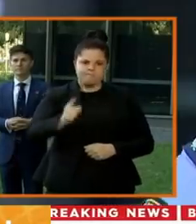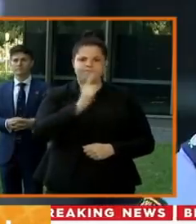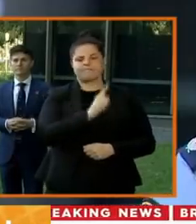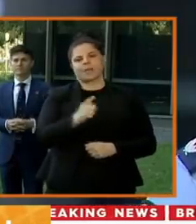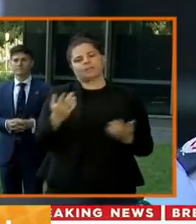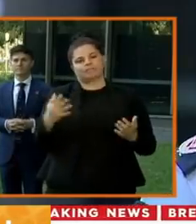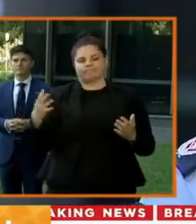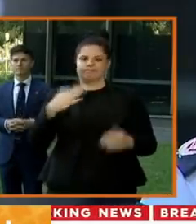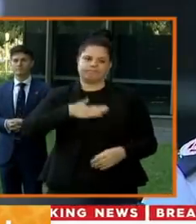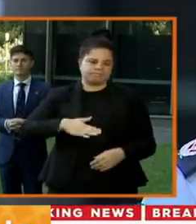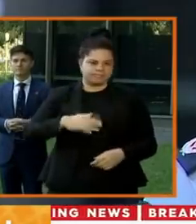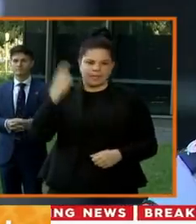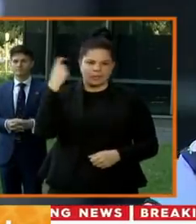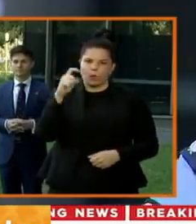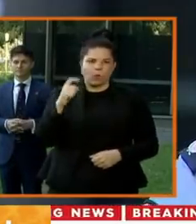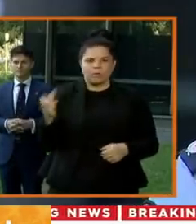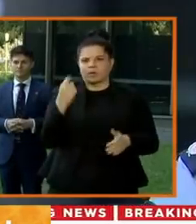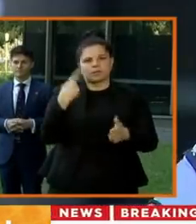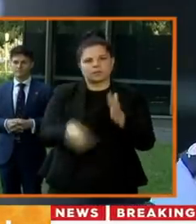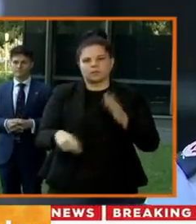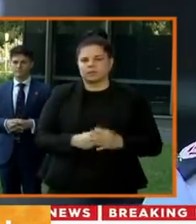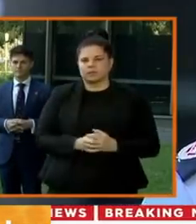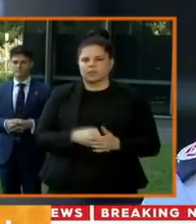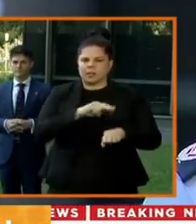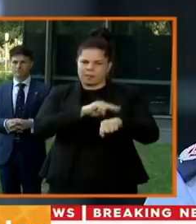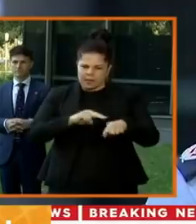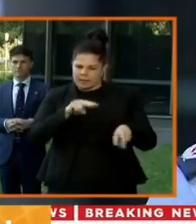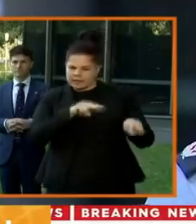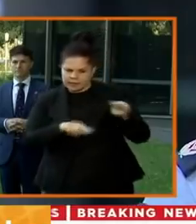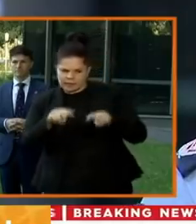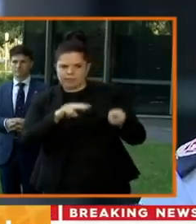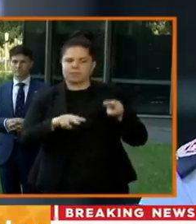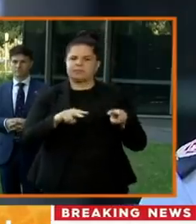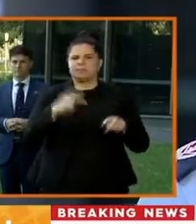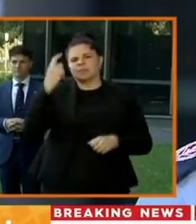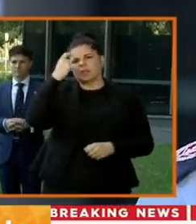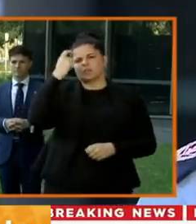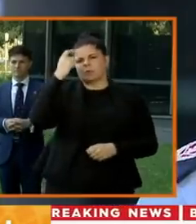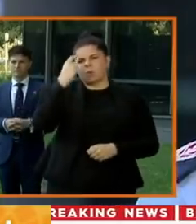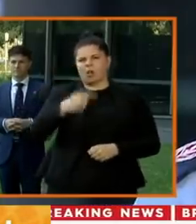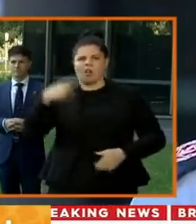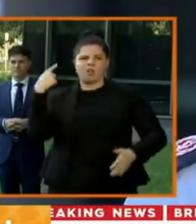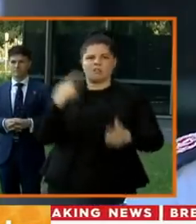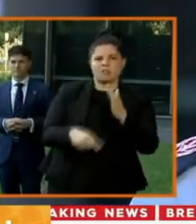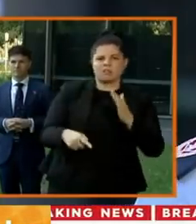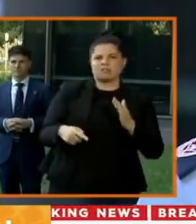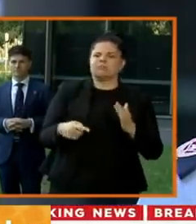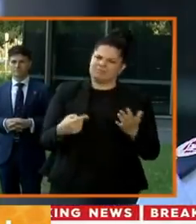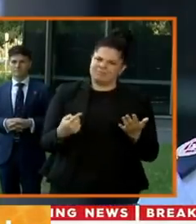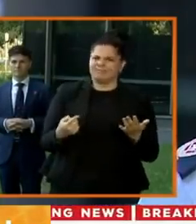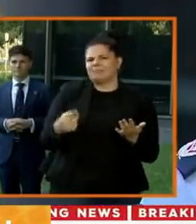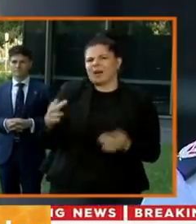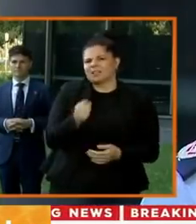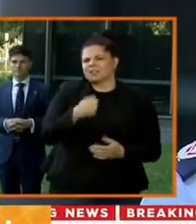show the highest levels of discretion they can in these challenging times. In terms of the Ruby Princess, we took